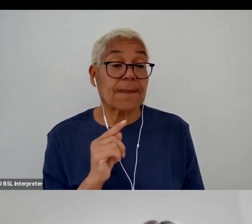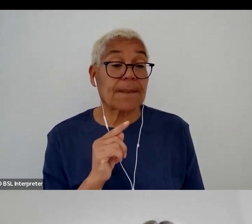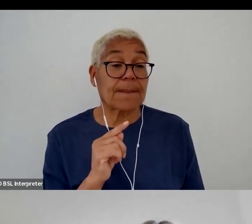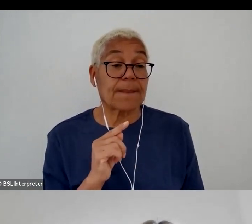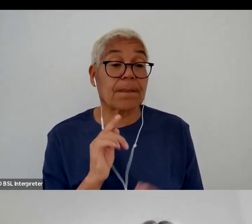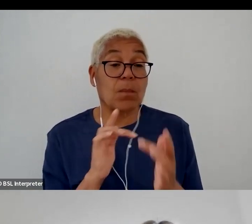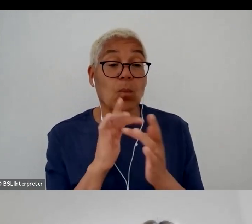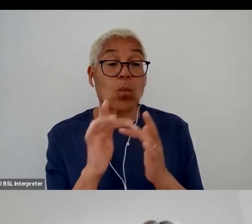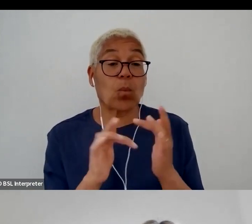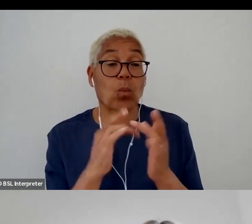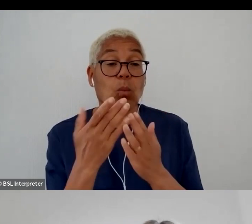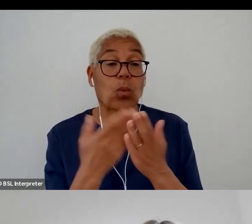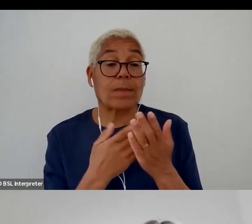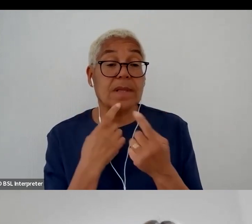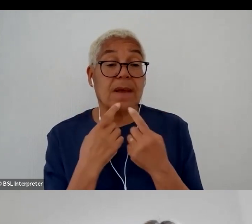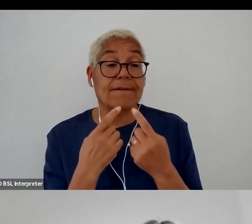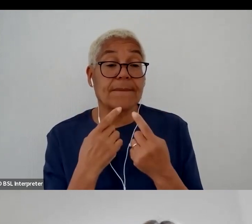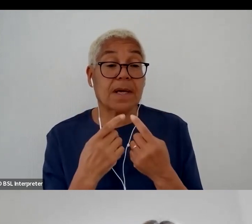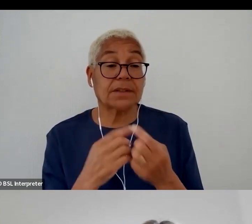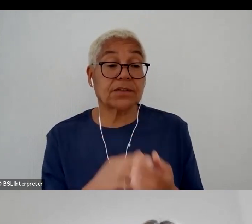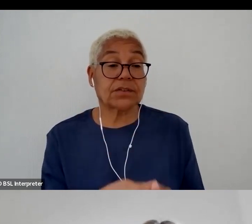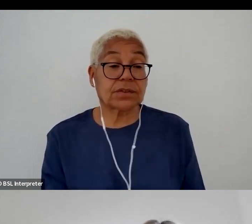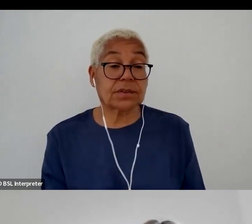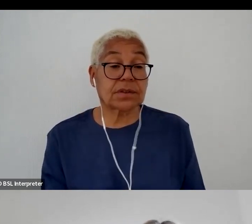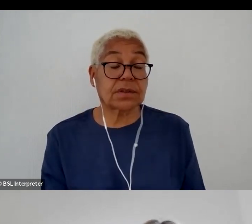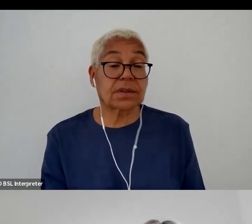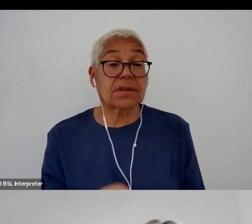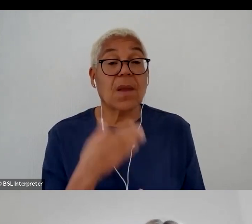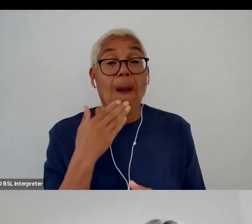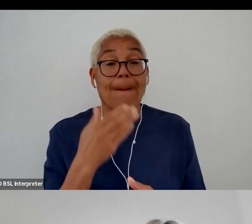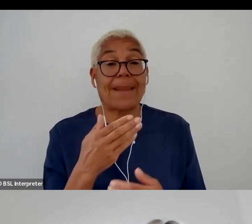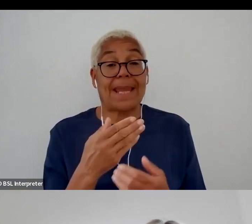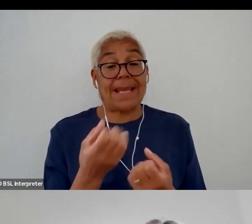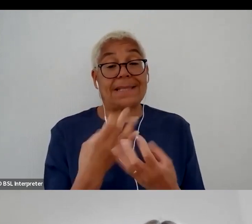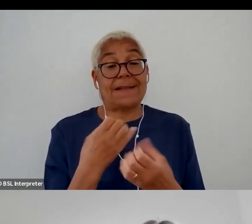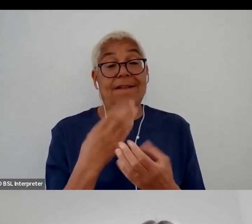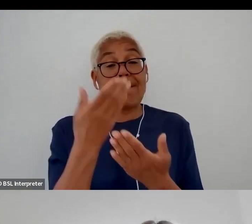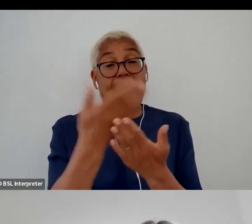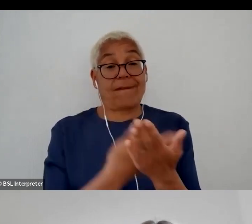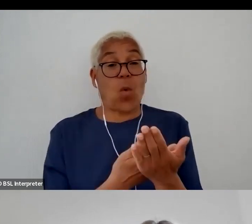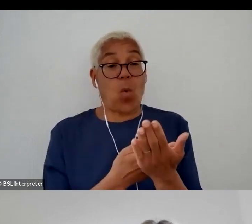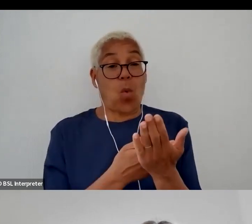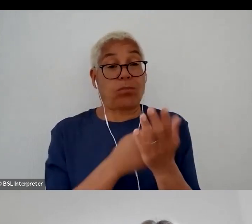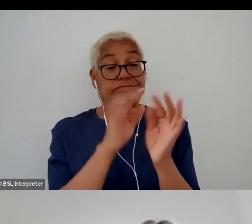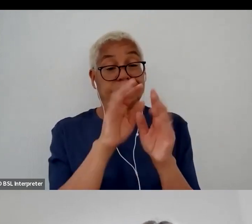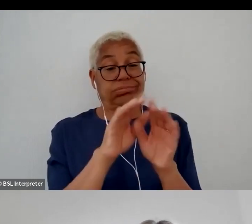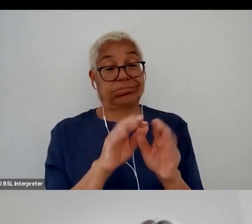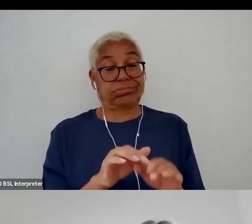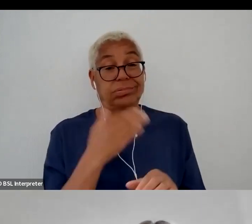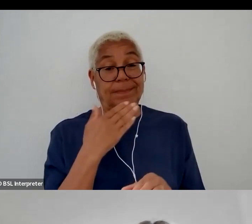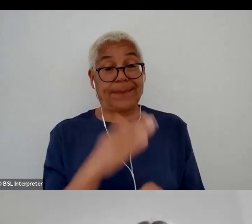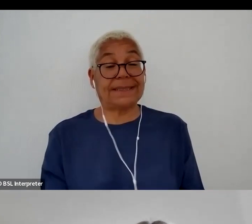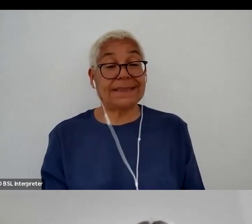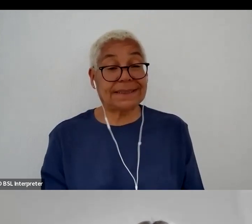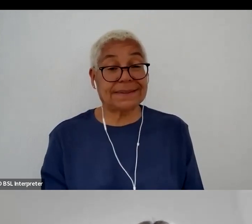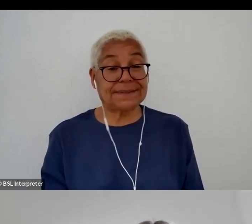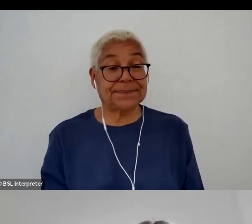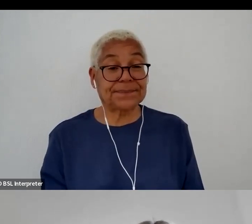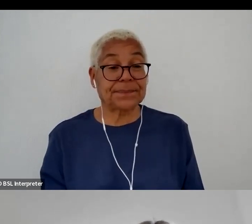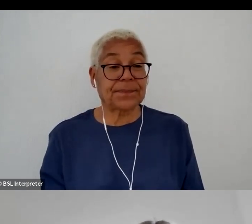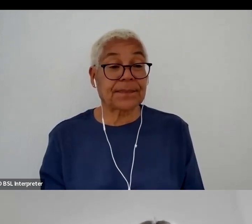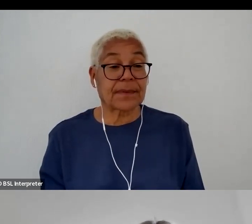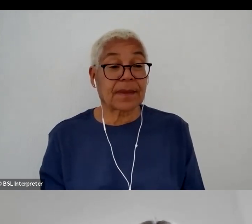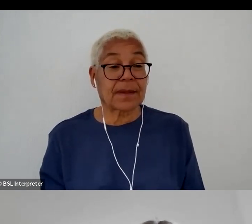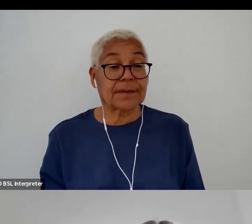website informations on that. Can you please complete the feedback form? And I'll get that done.